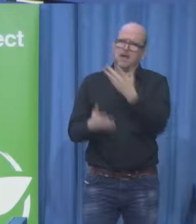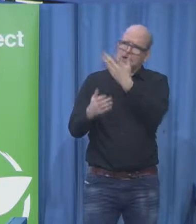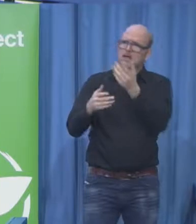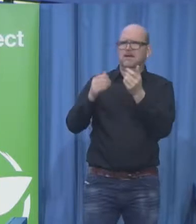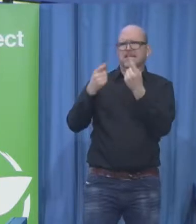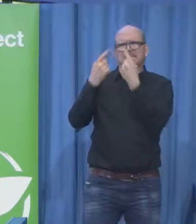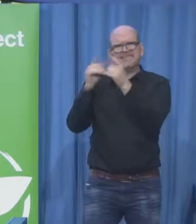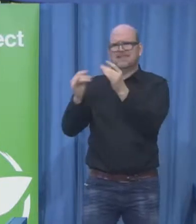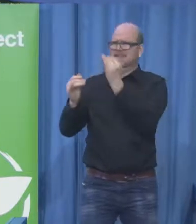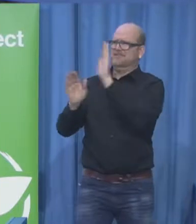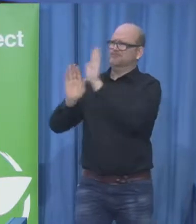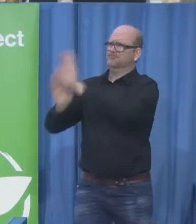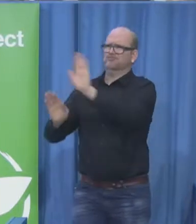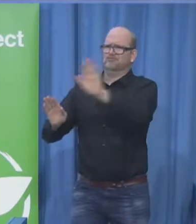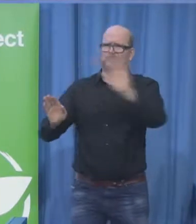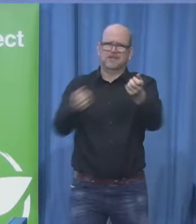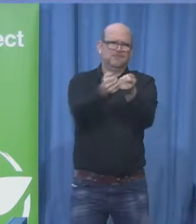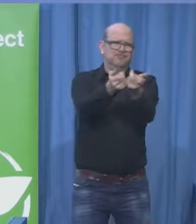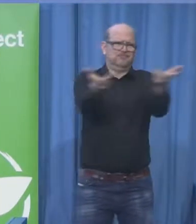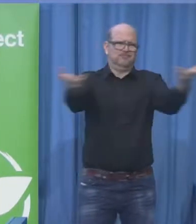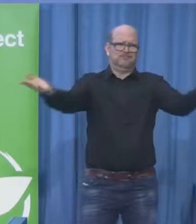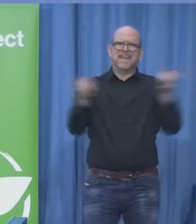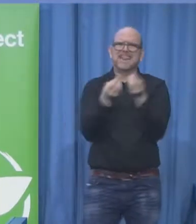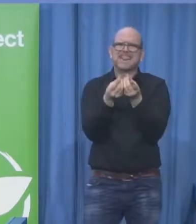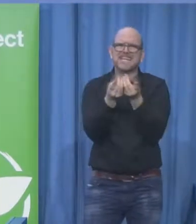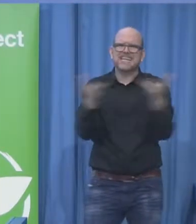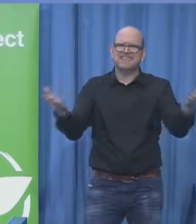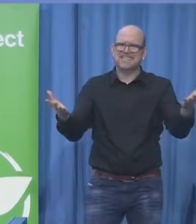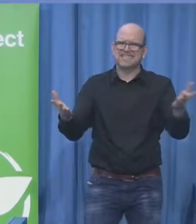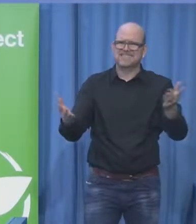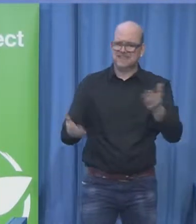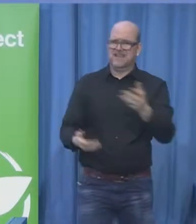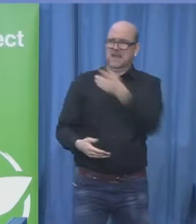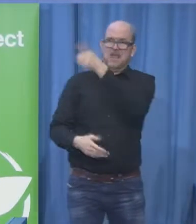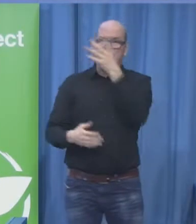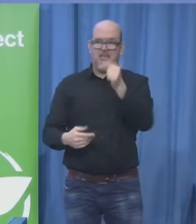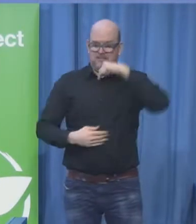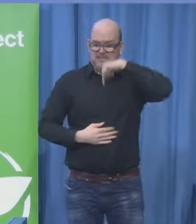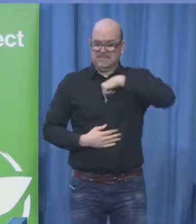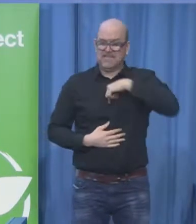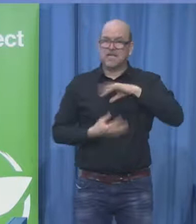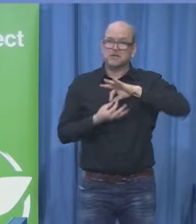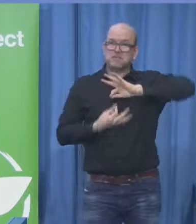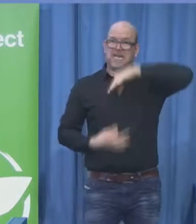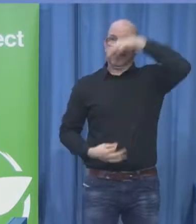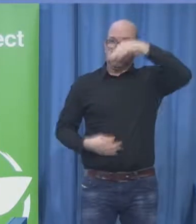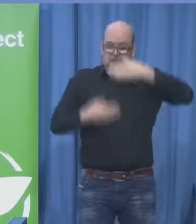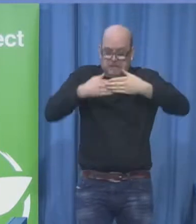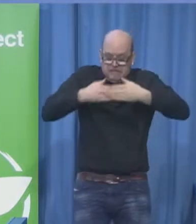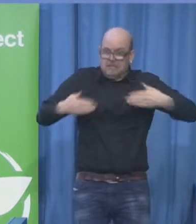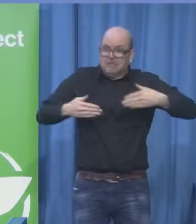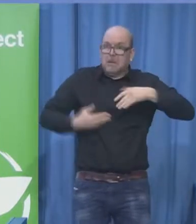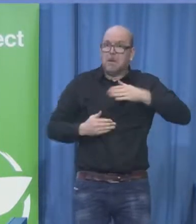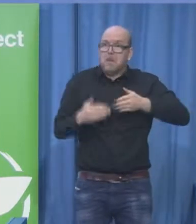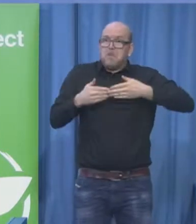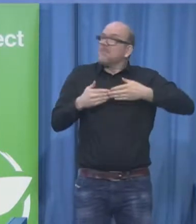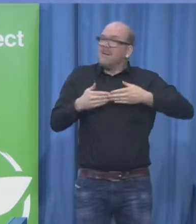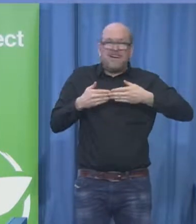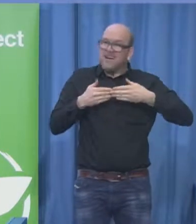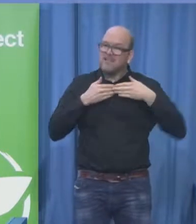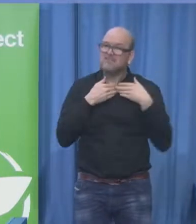Thank you so much, Eliana, for these takeaways, very important messages. We can all be superheroes. Indeed, we